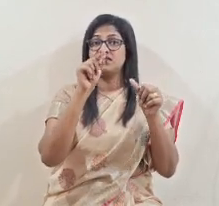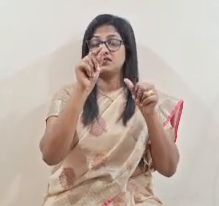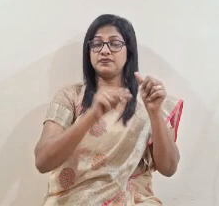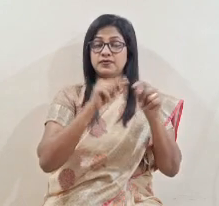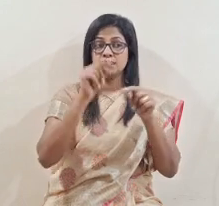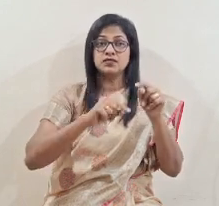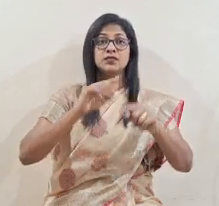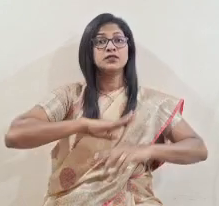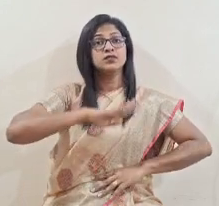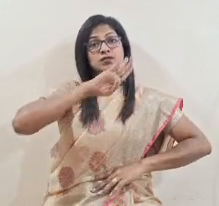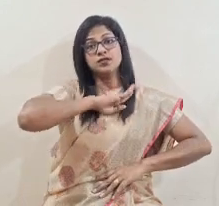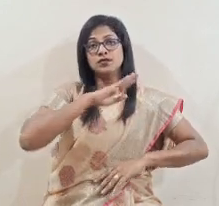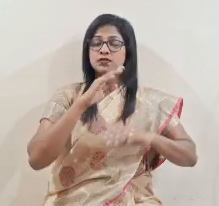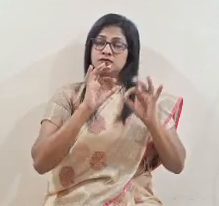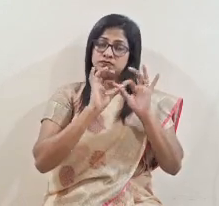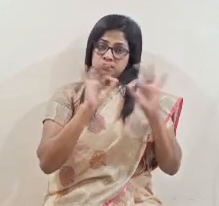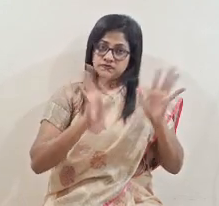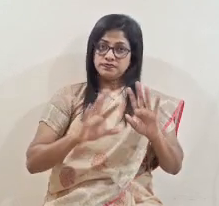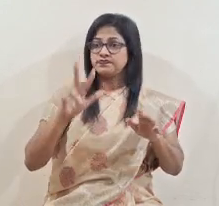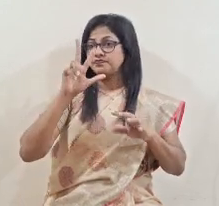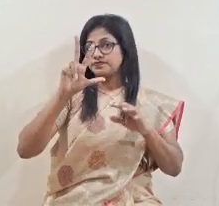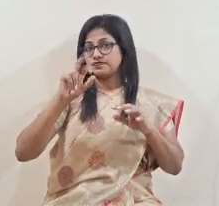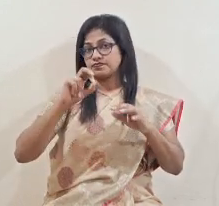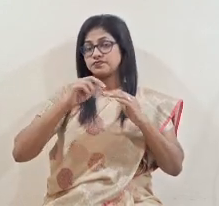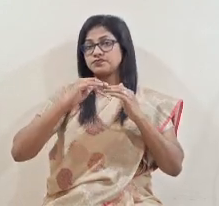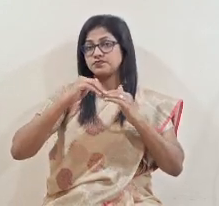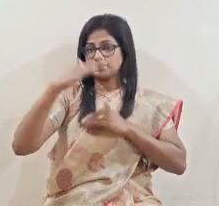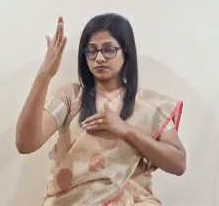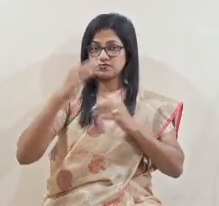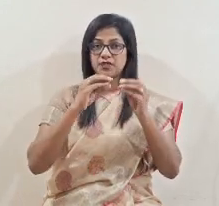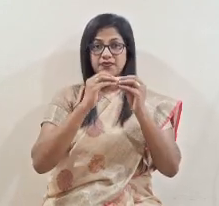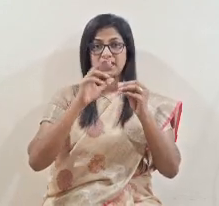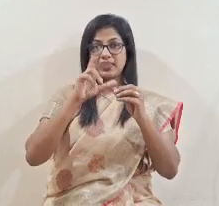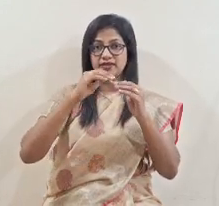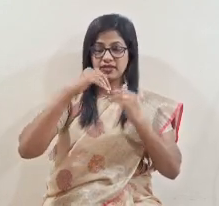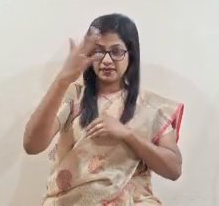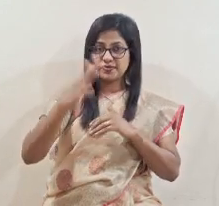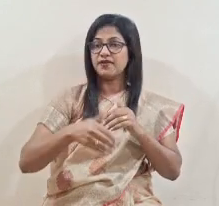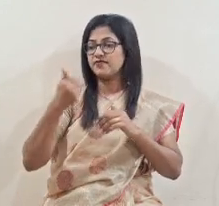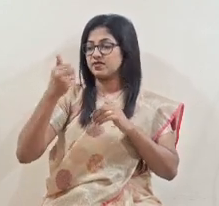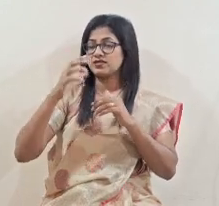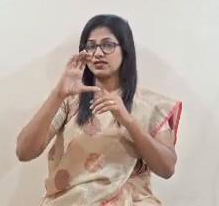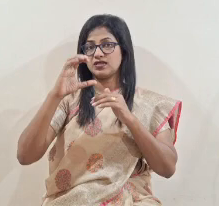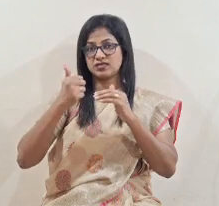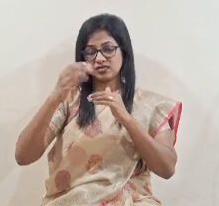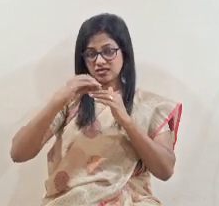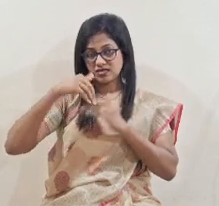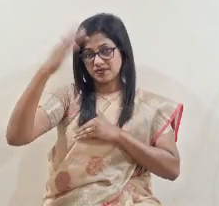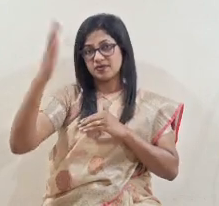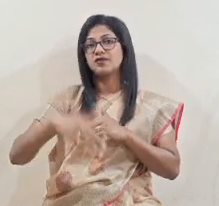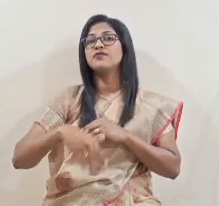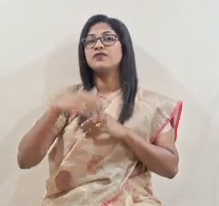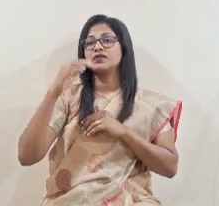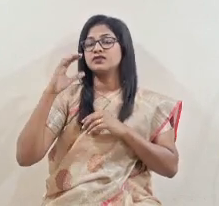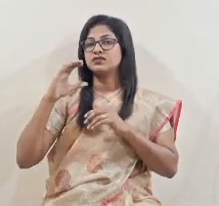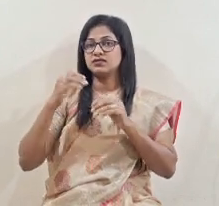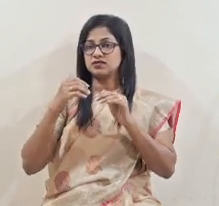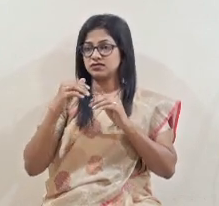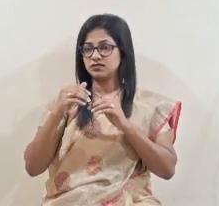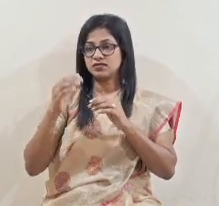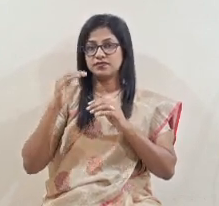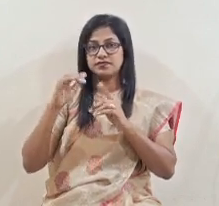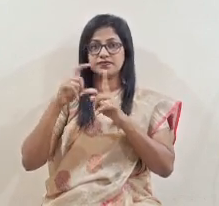100% riders are satisfied, B 80 and above, C 60 and above, D 40 and above, E 20% and above, F is 0% and